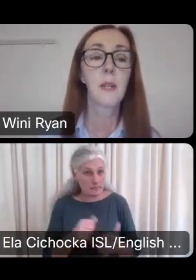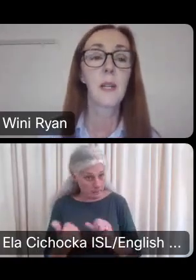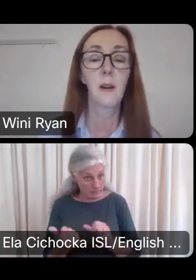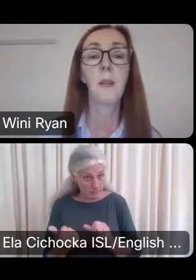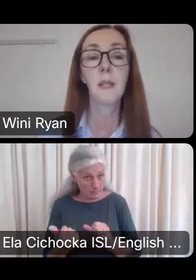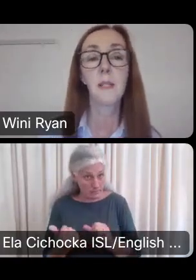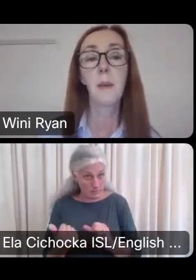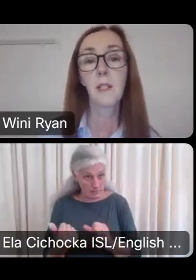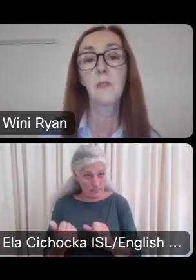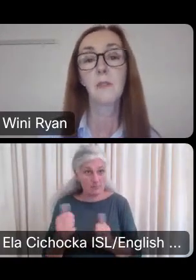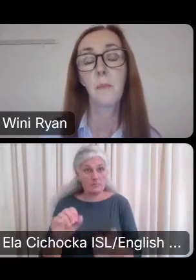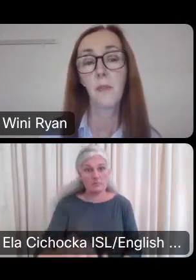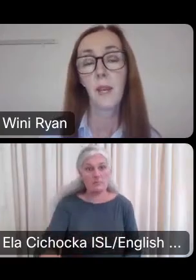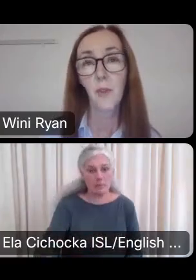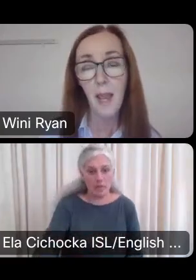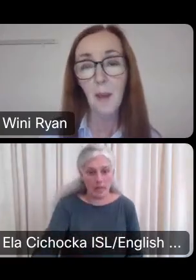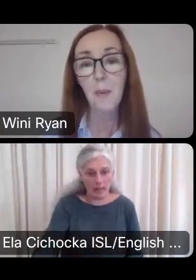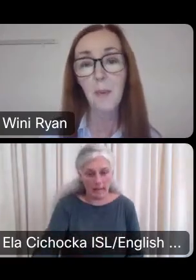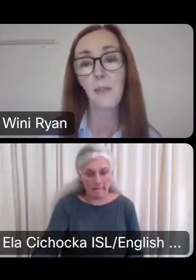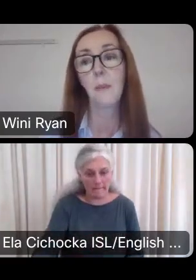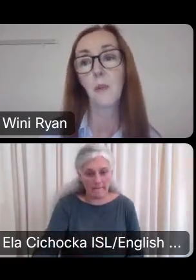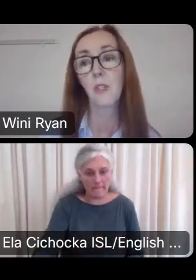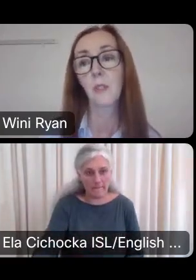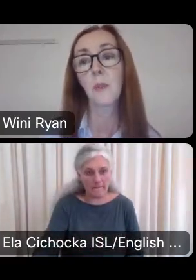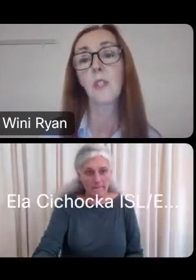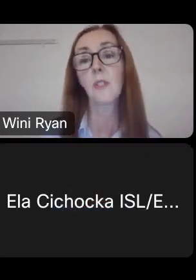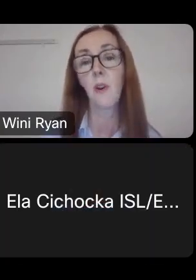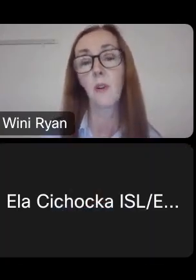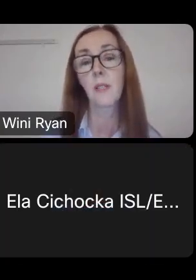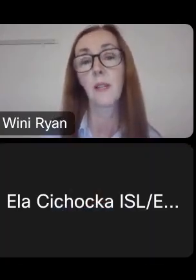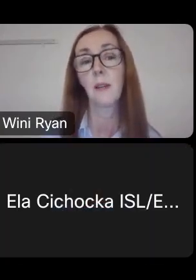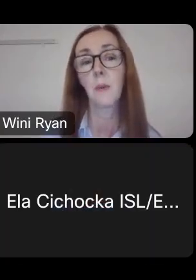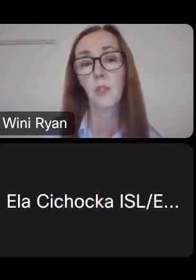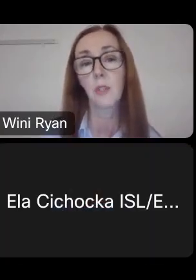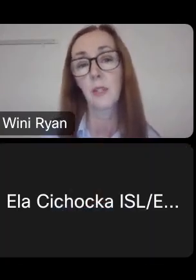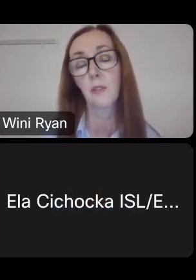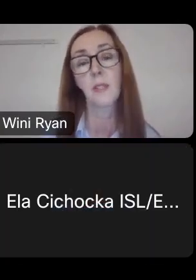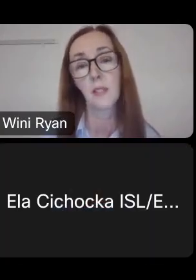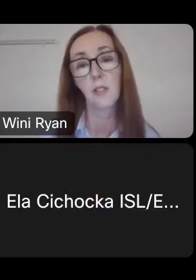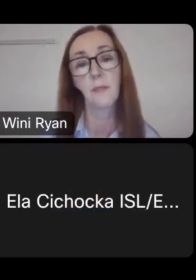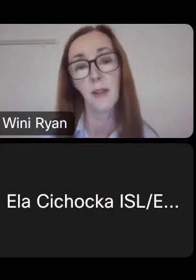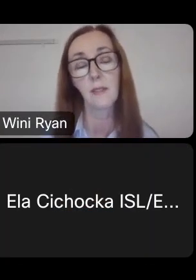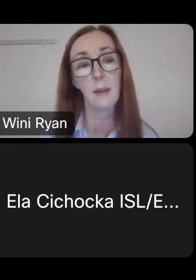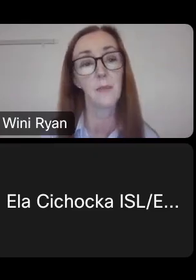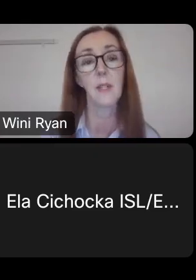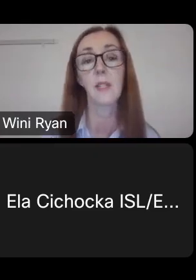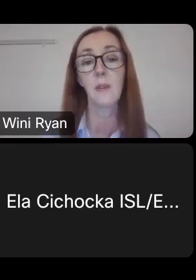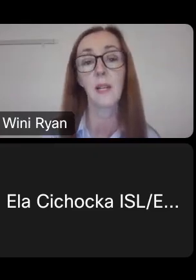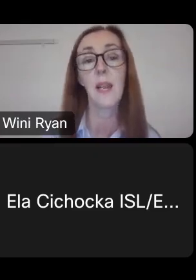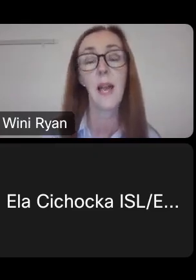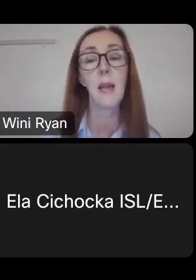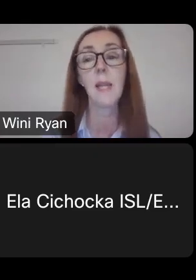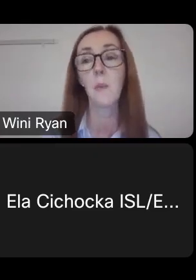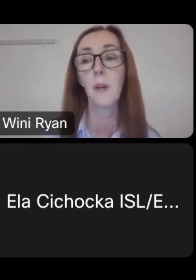do in healthcare? We need to build a vocabulary for emotions, which is called emotional literacy. It's just a fancy name for it. And it's